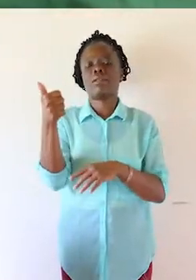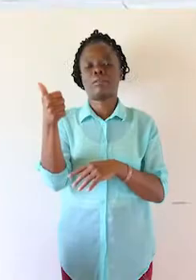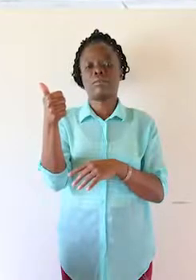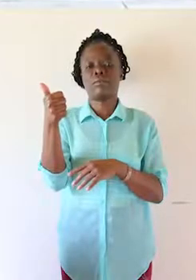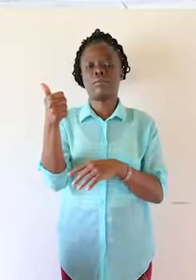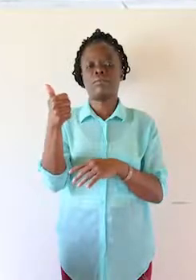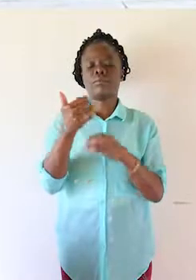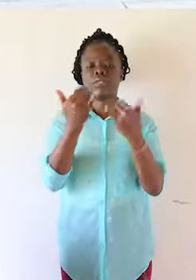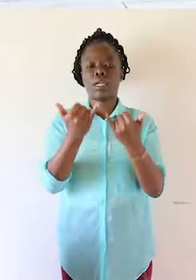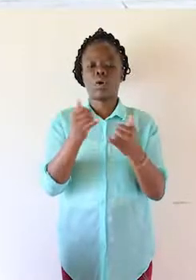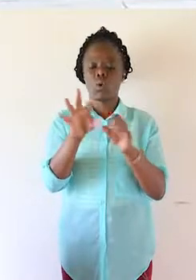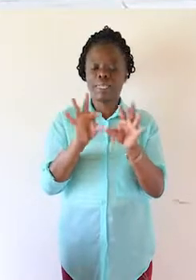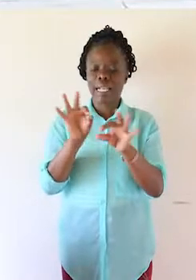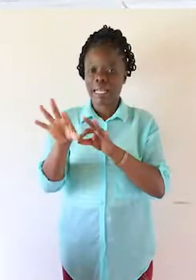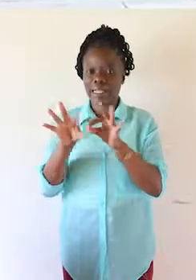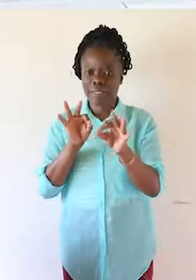handles.